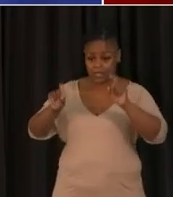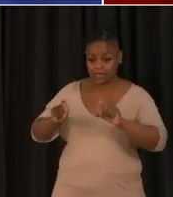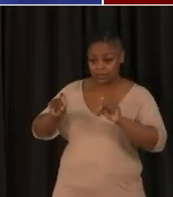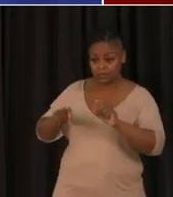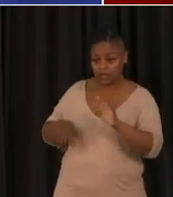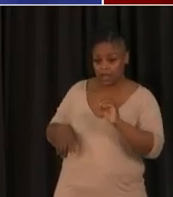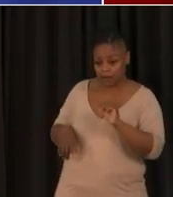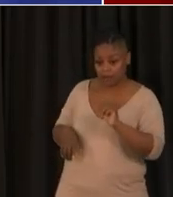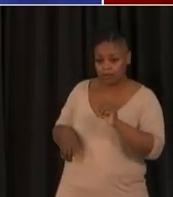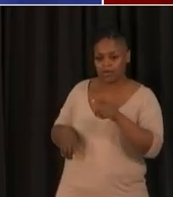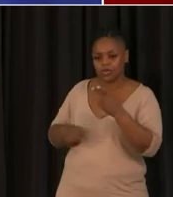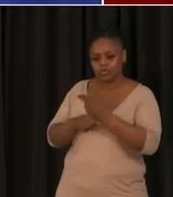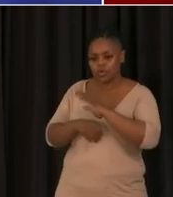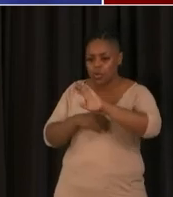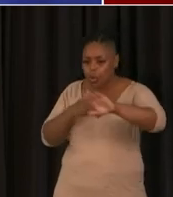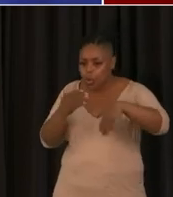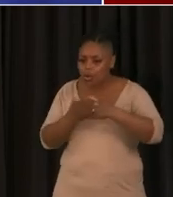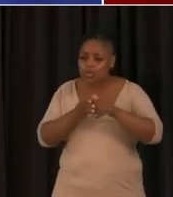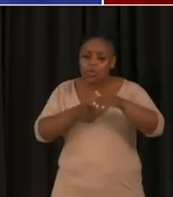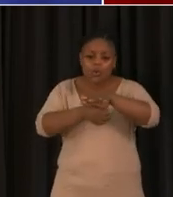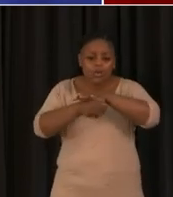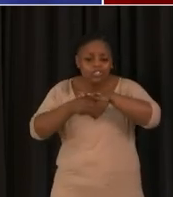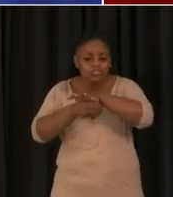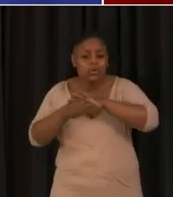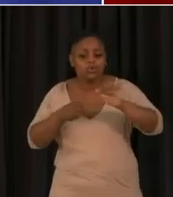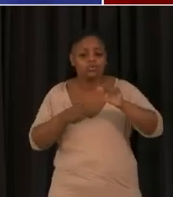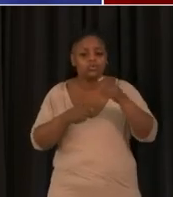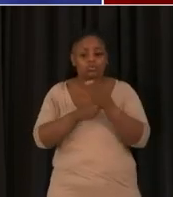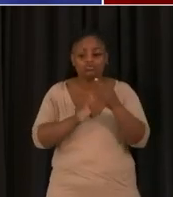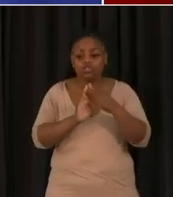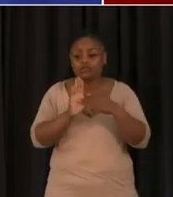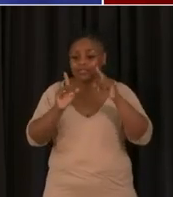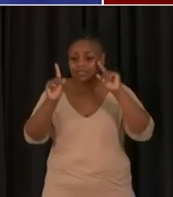January 2020, and I ended March 2020. So I knew that my initial